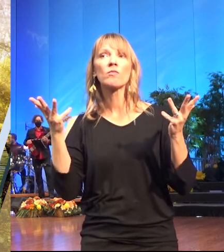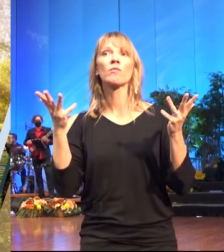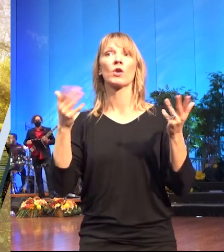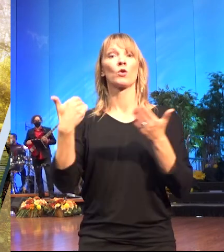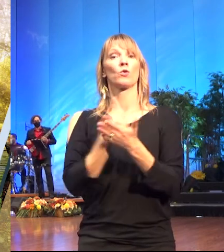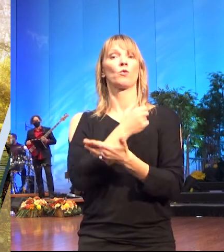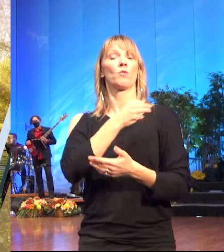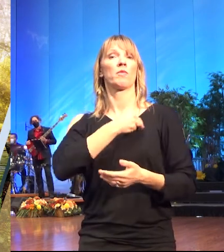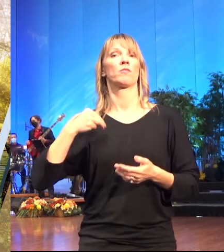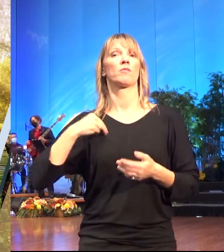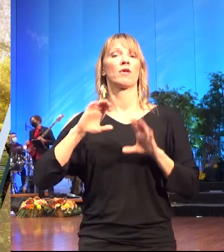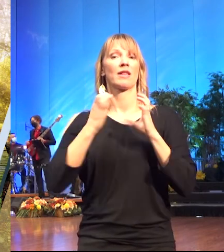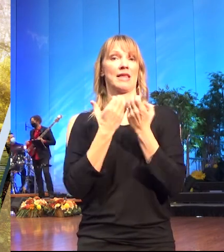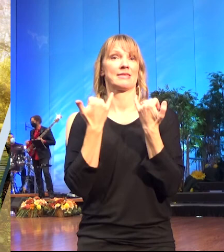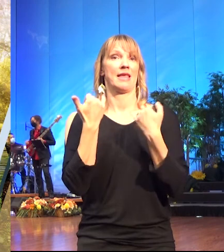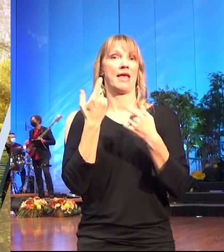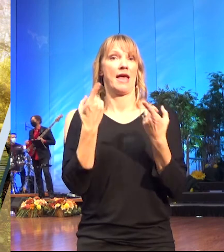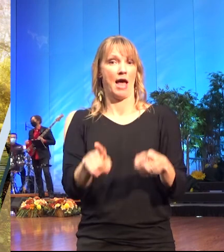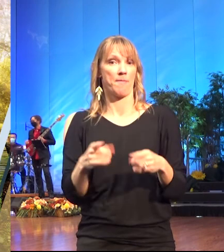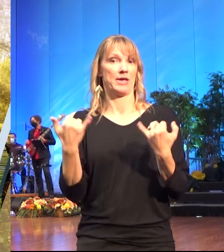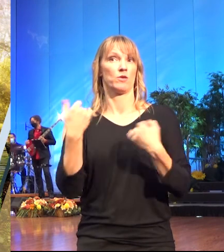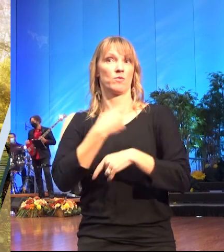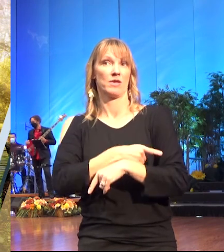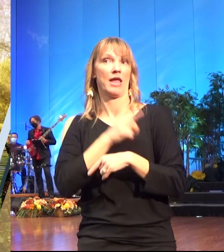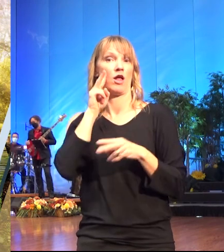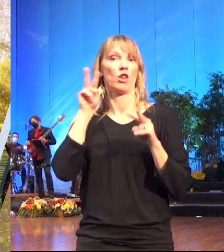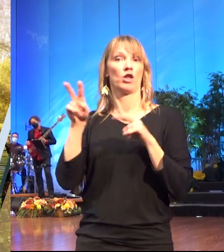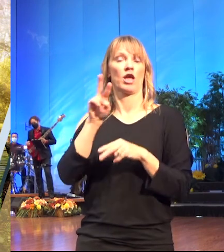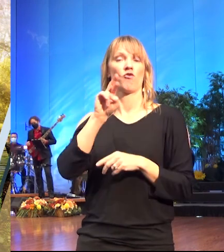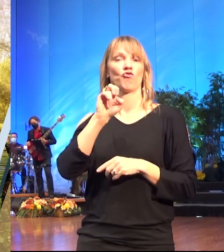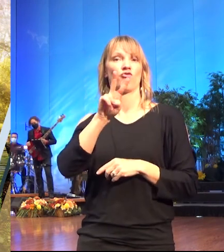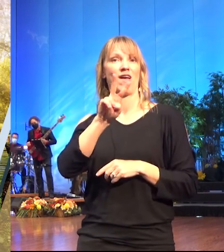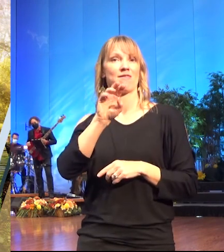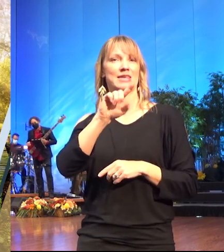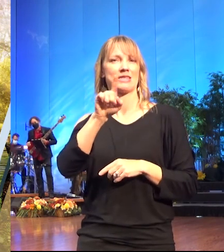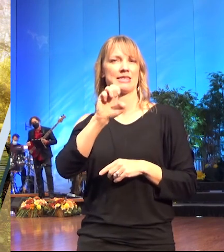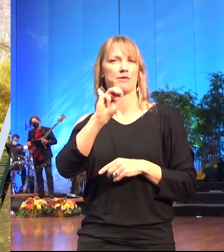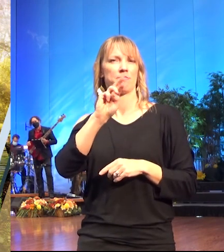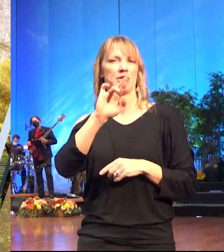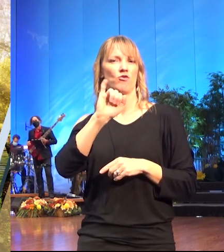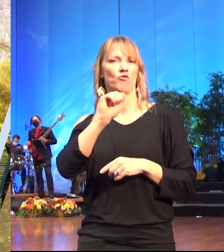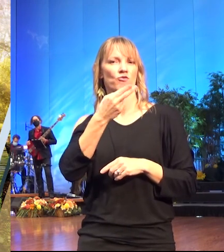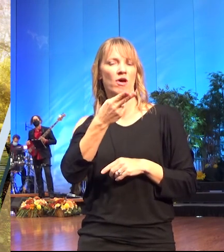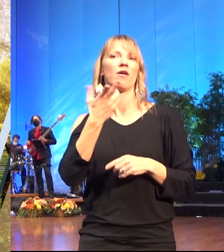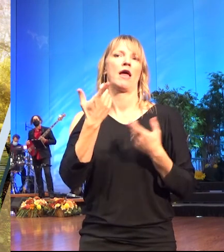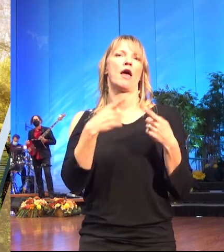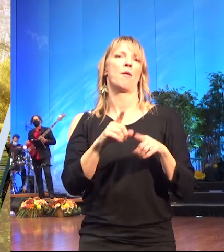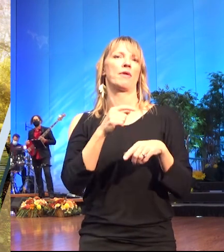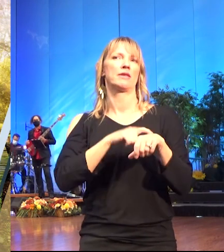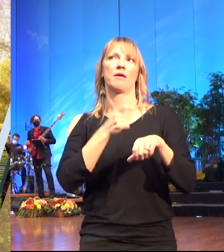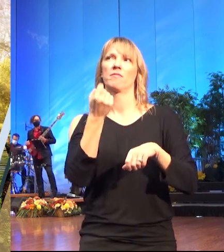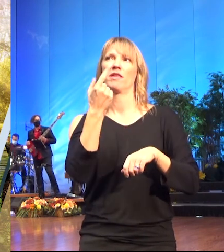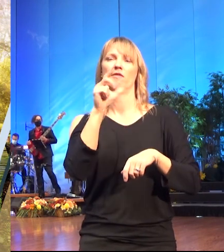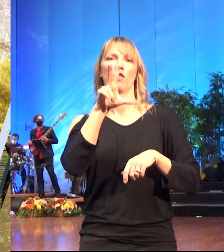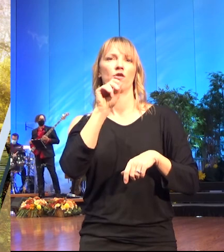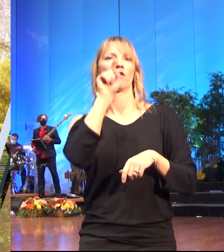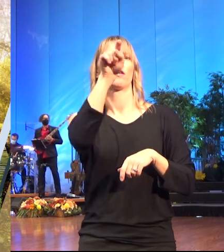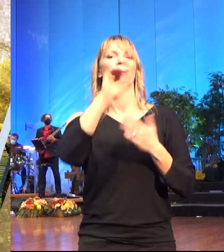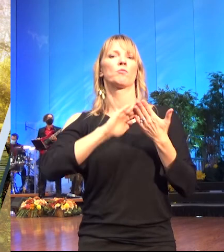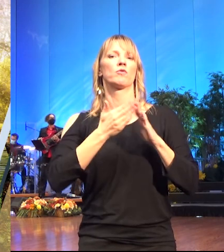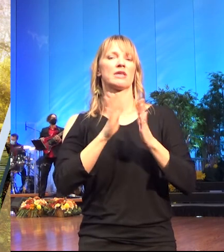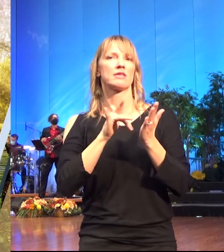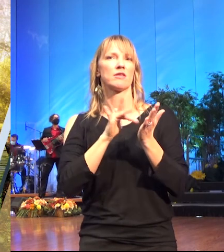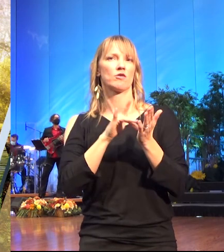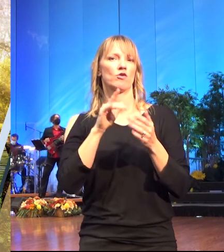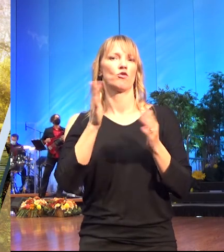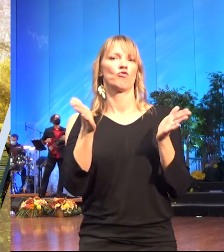The new member class is a great class if you're brand new to come and find out more about our community, all that's available to you in the community. And if you choose